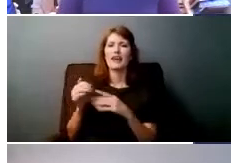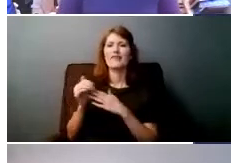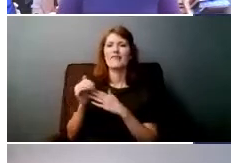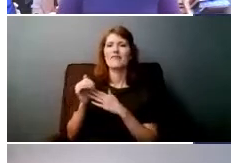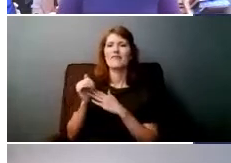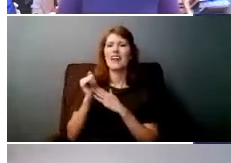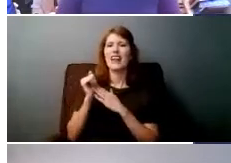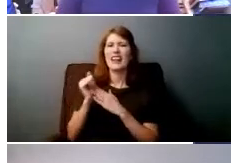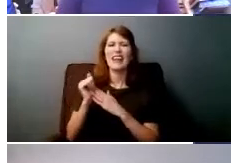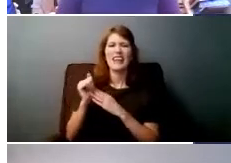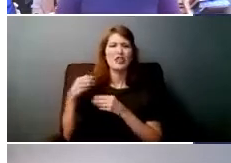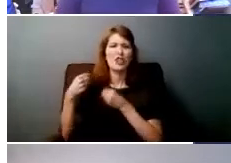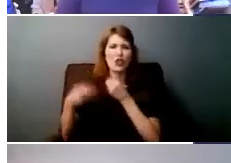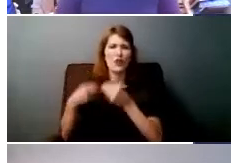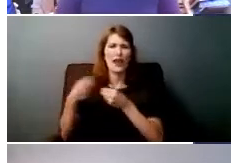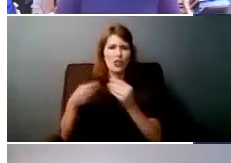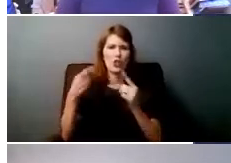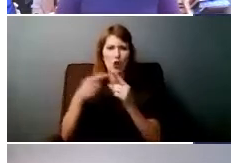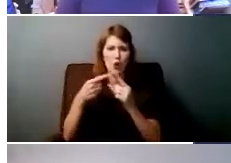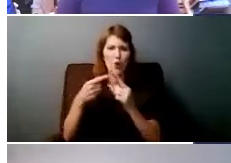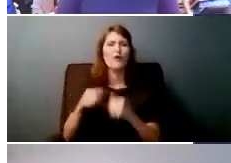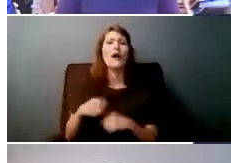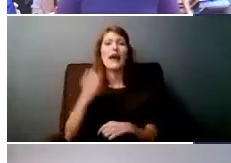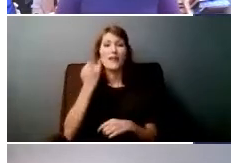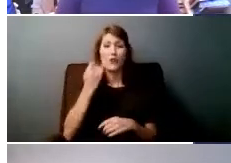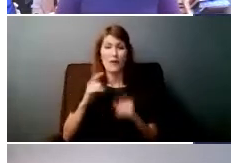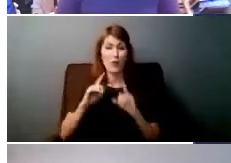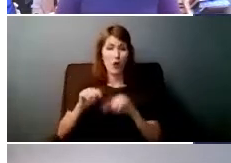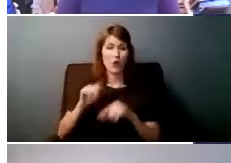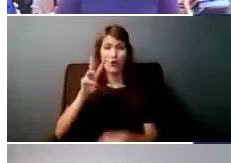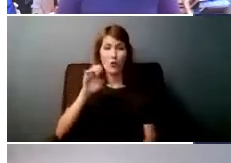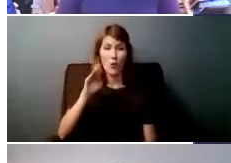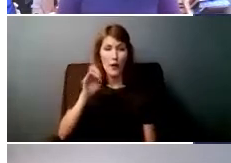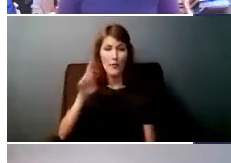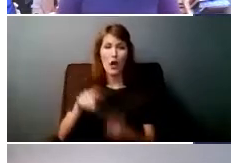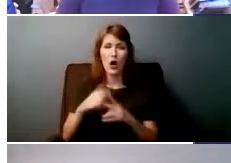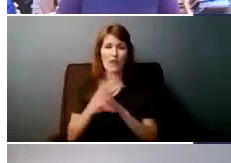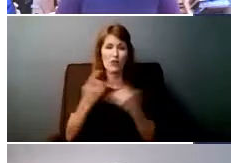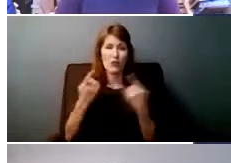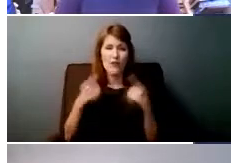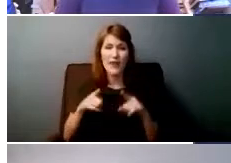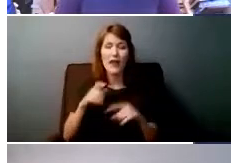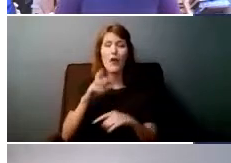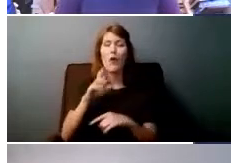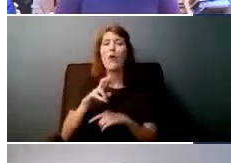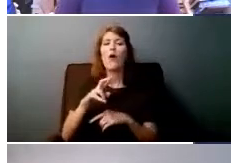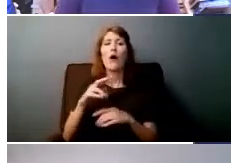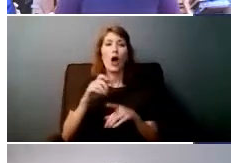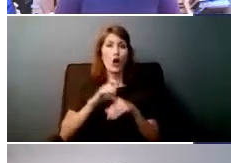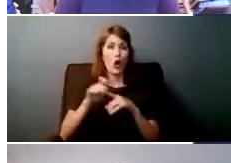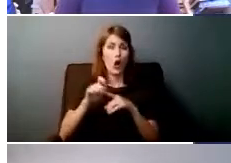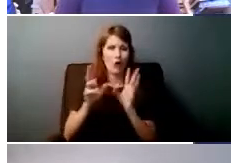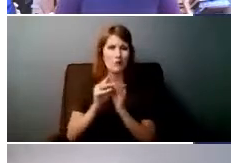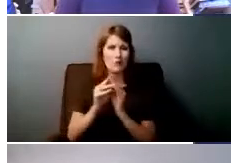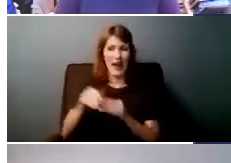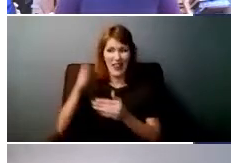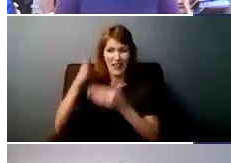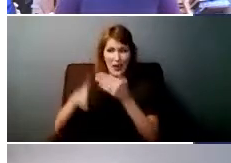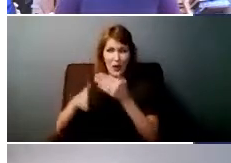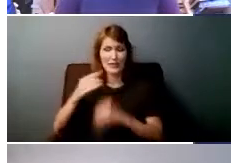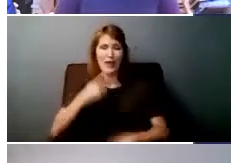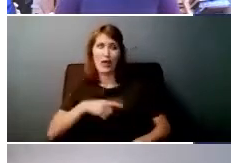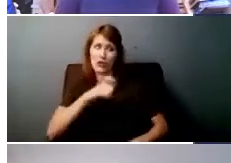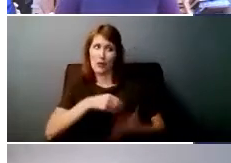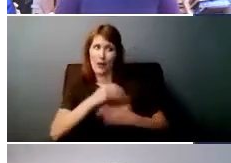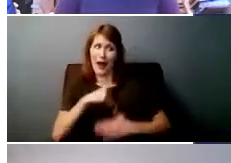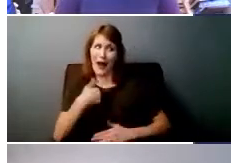on one of those webinars, one of those virtual events, or one of those calls where at the very end, the punchline is you should buy our product and